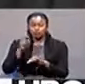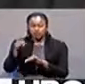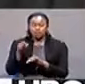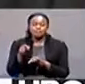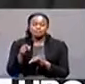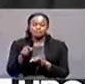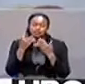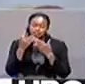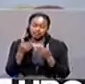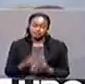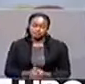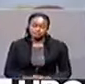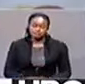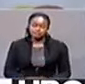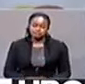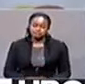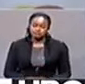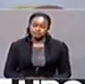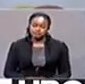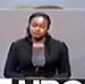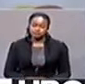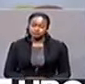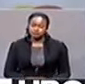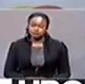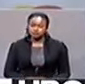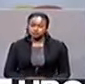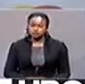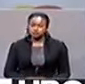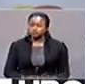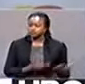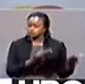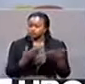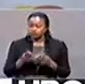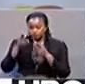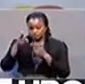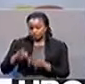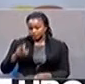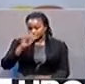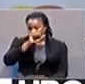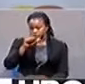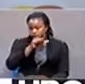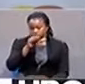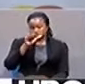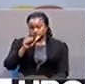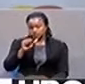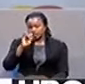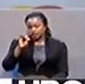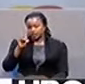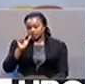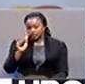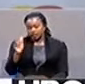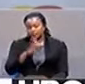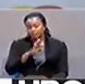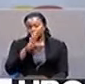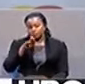you. Thank you, Honorable Saida Bumba, followed by Honorable